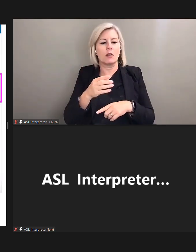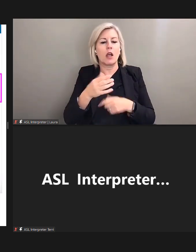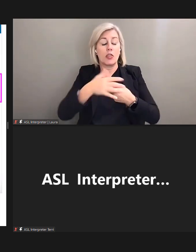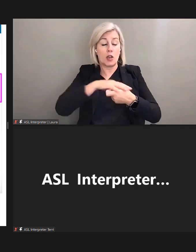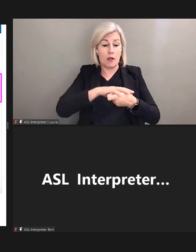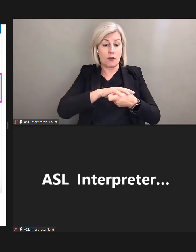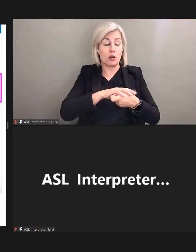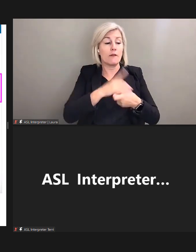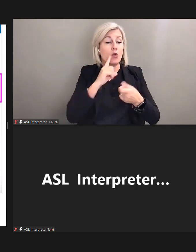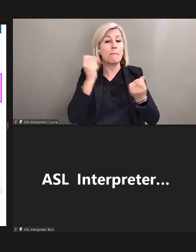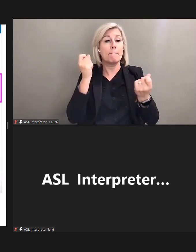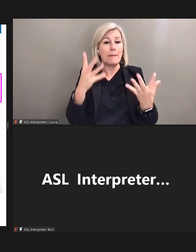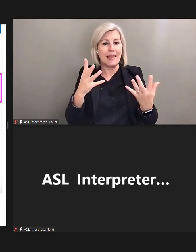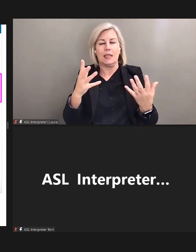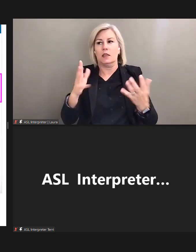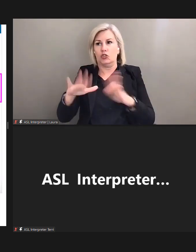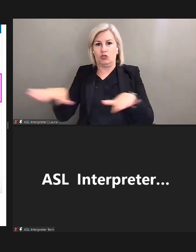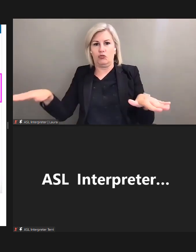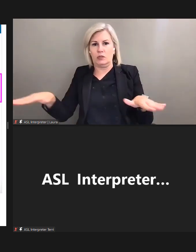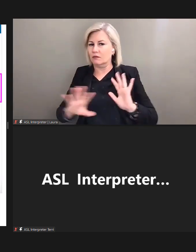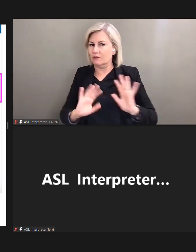for multiple children.